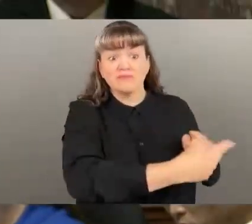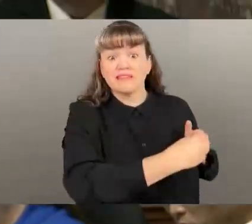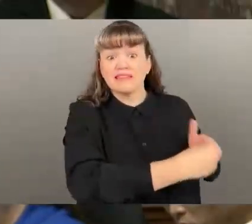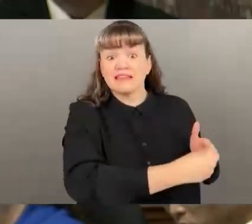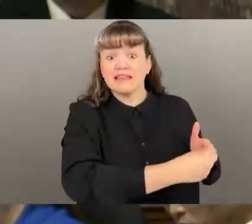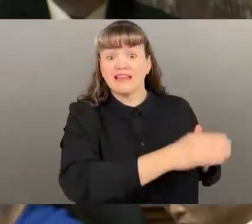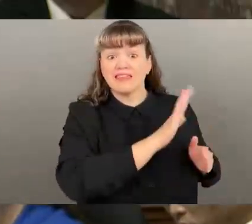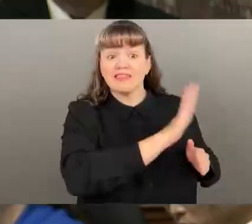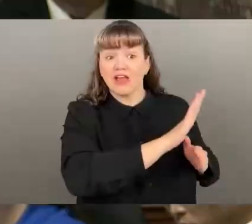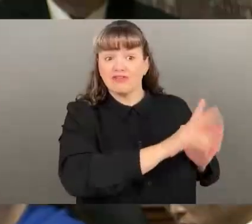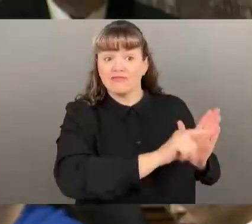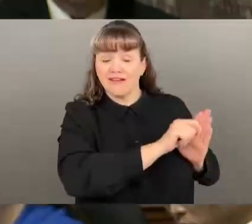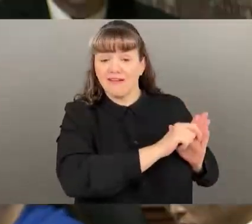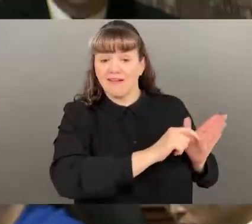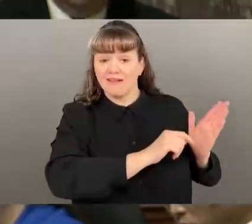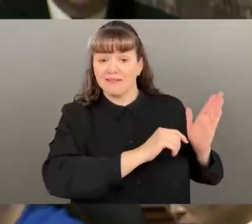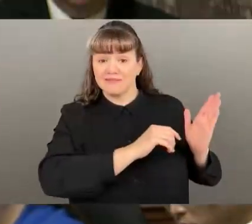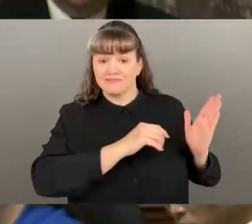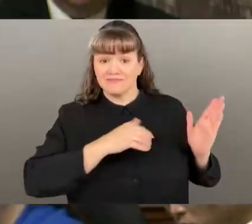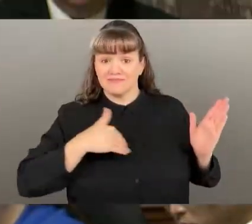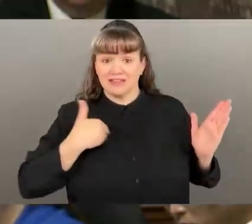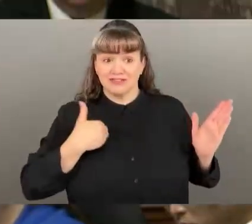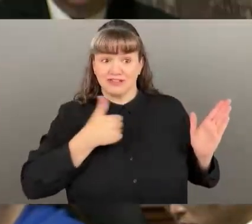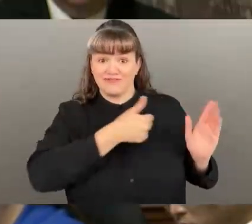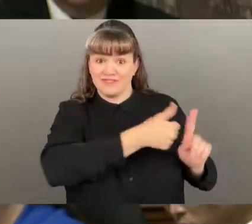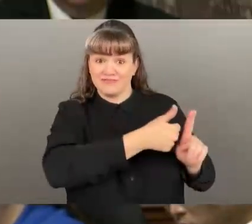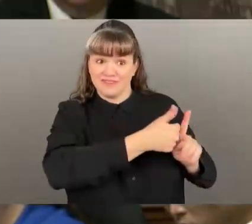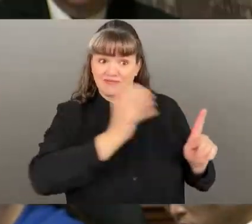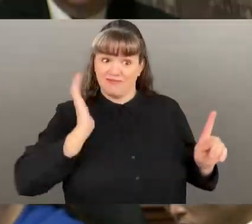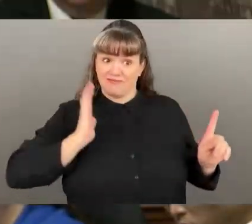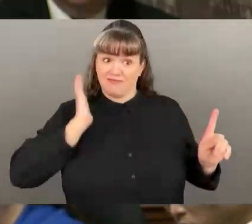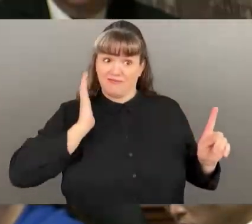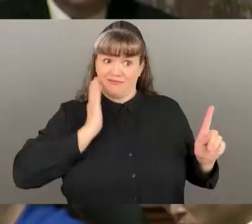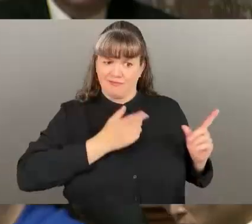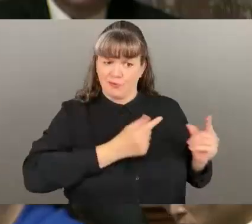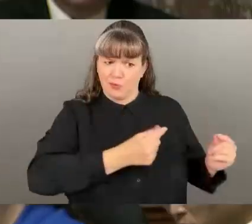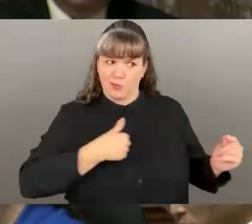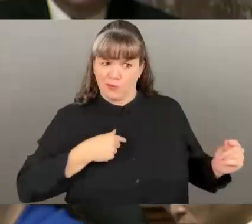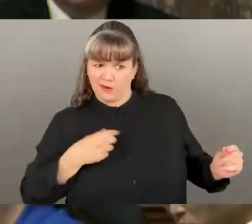froze income assistance rates Members. at